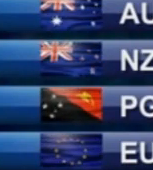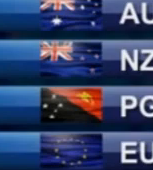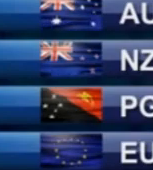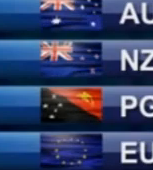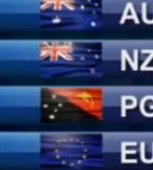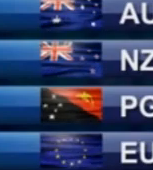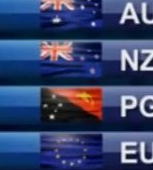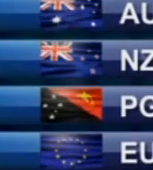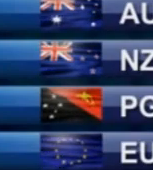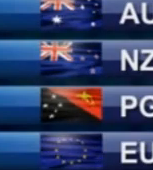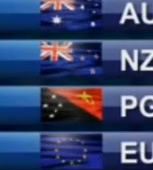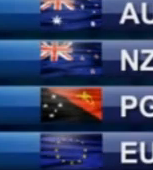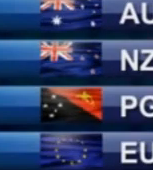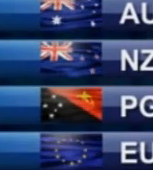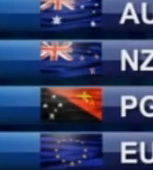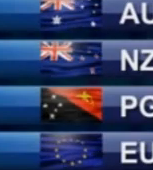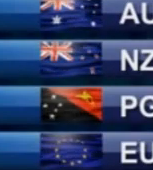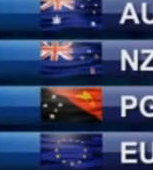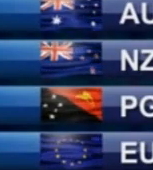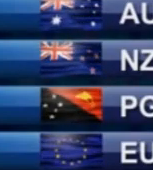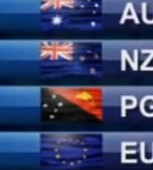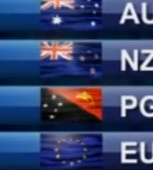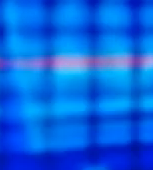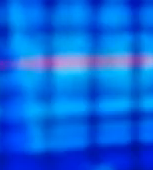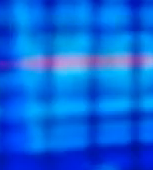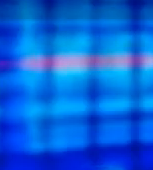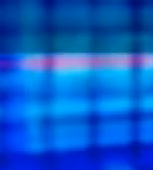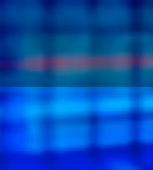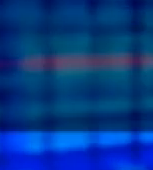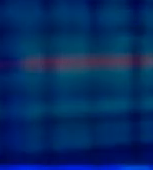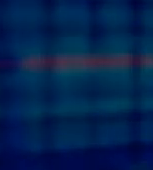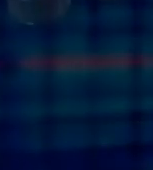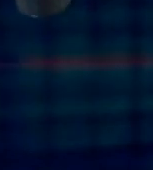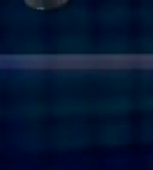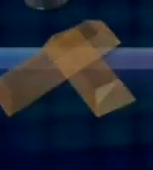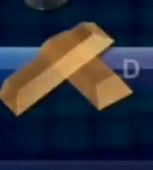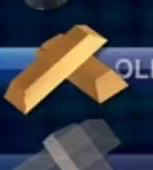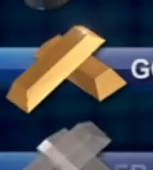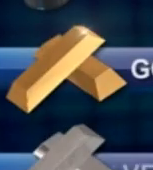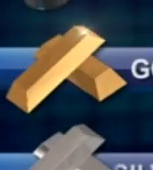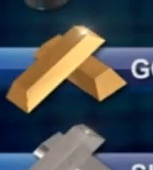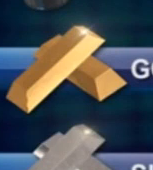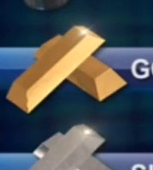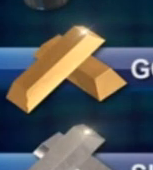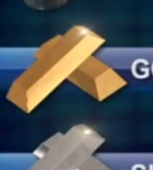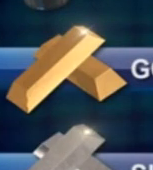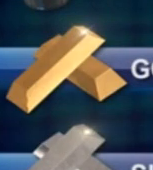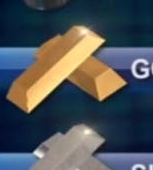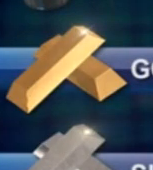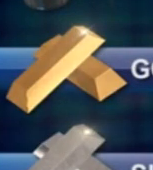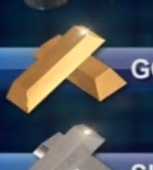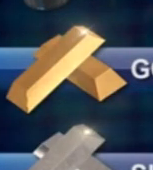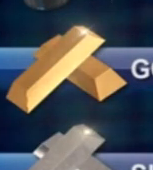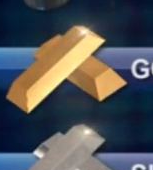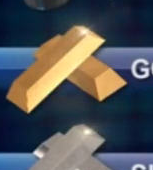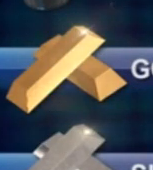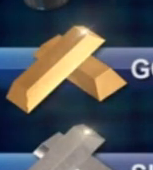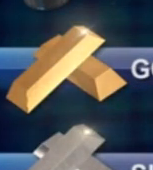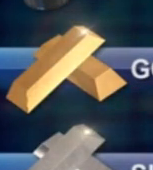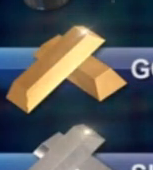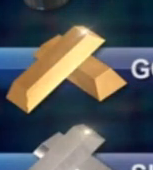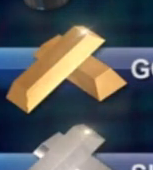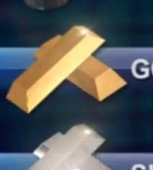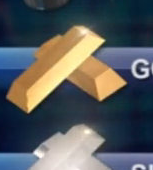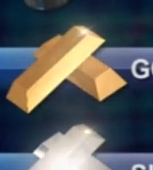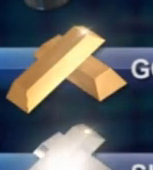down versus all the other currencies we cover. The commodities market was mixed. Oil prices was down a few cents but remained fairly